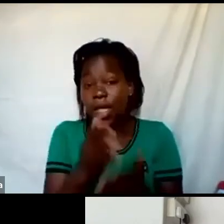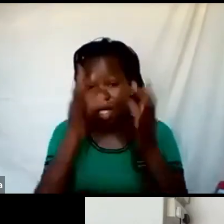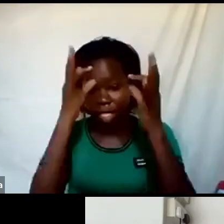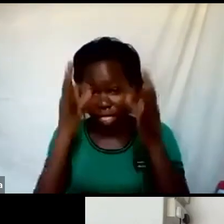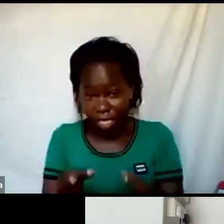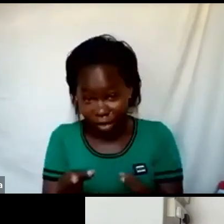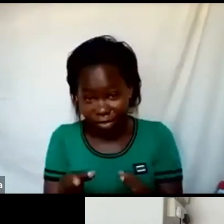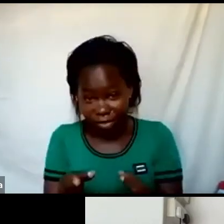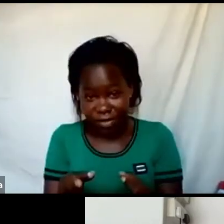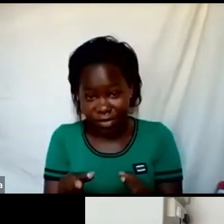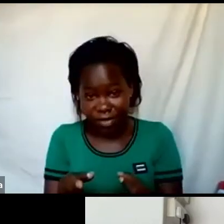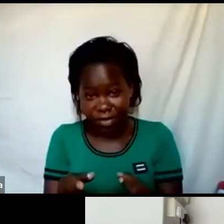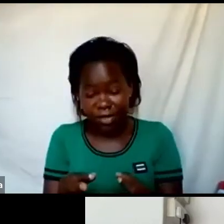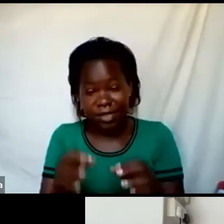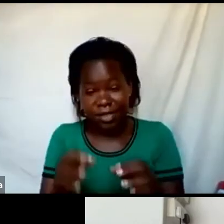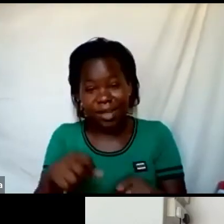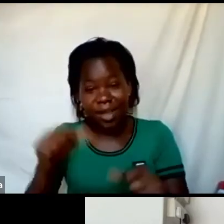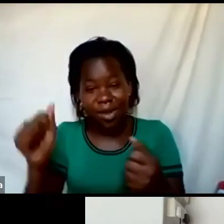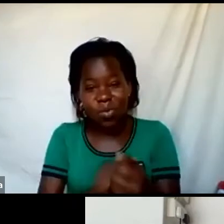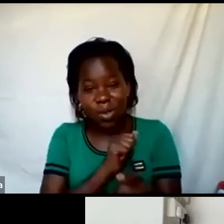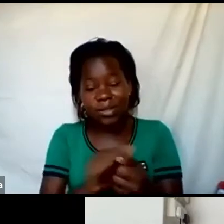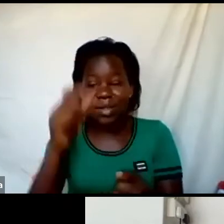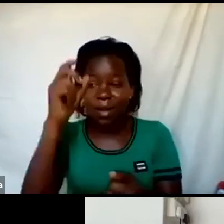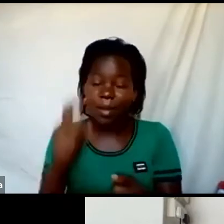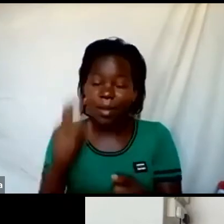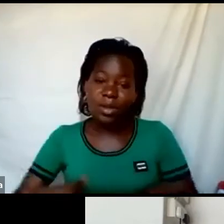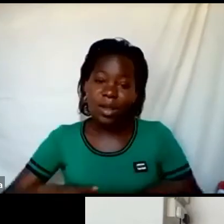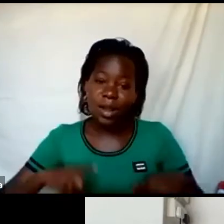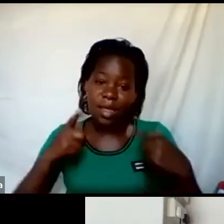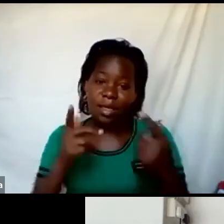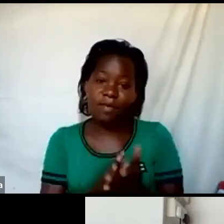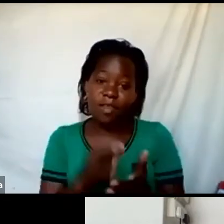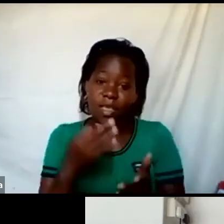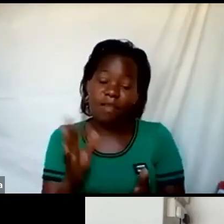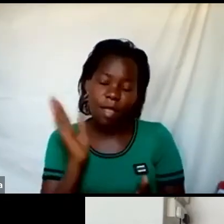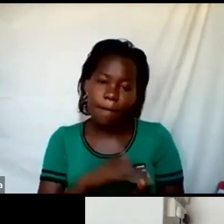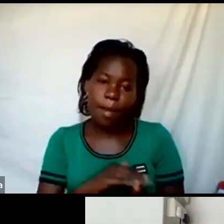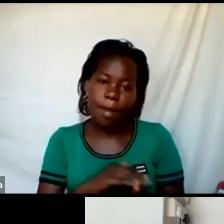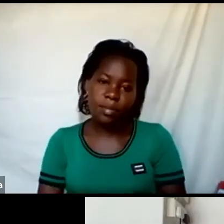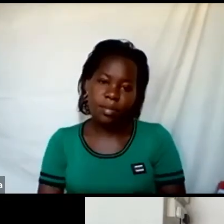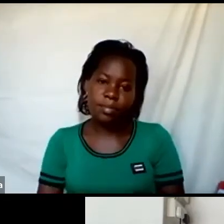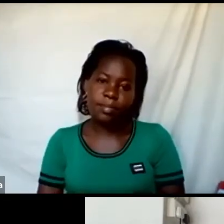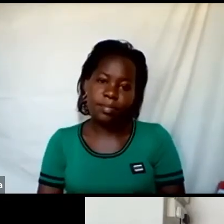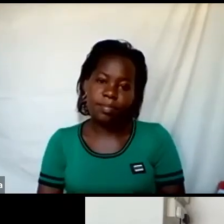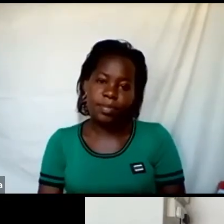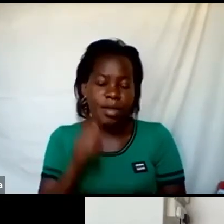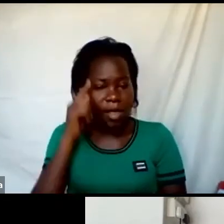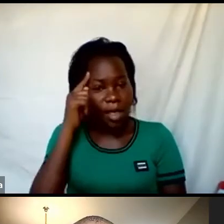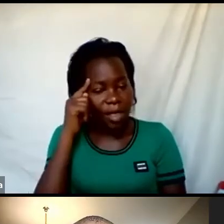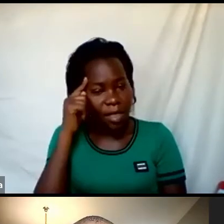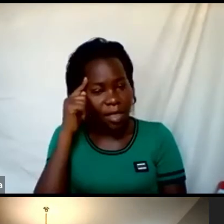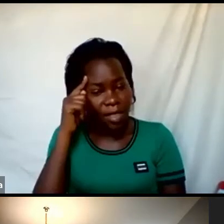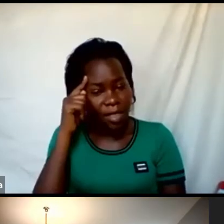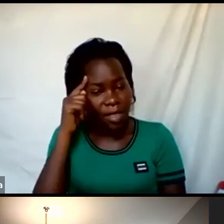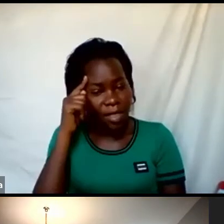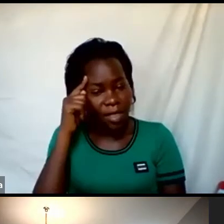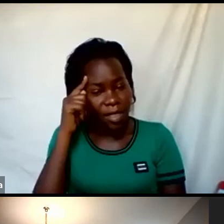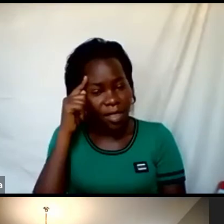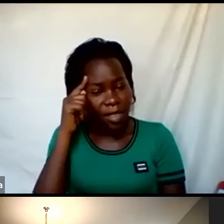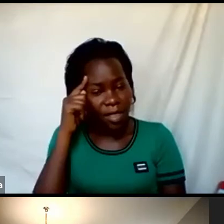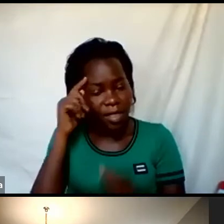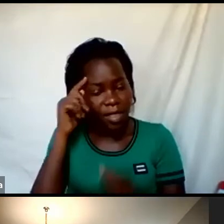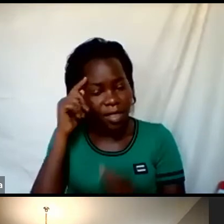can harm the human being if they are not well done. So I think I just implore the young people out